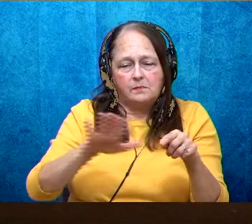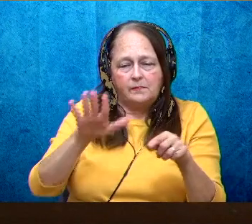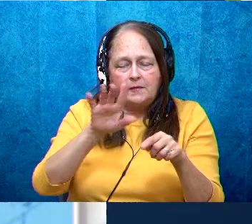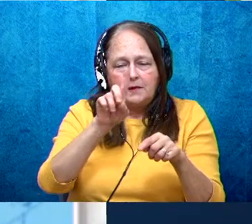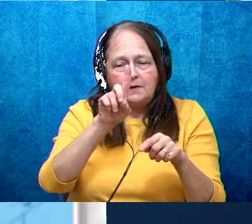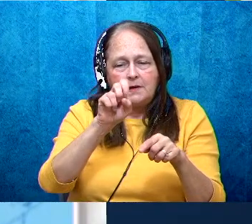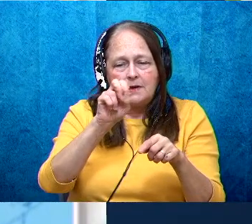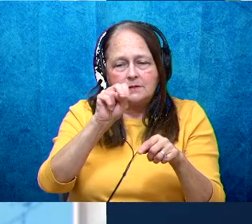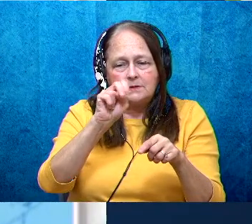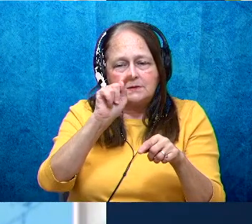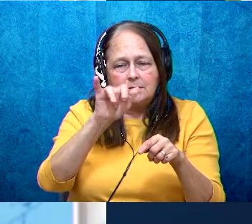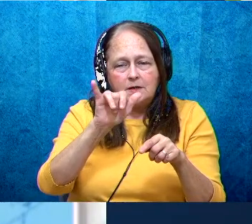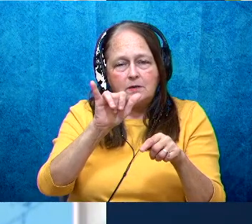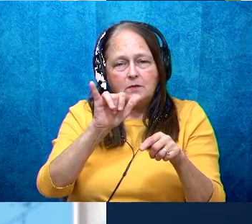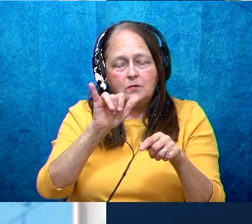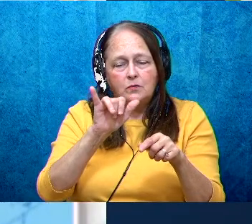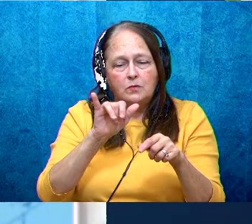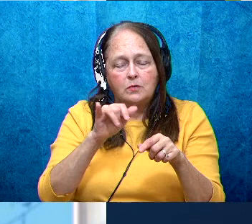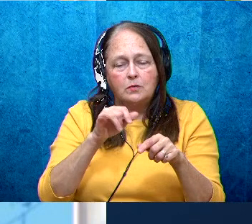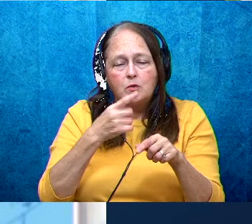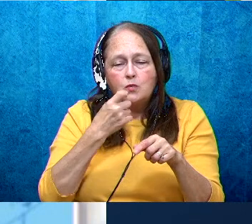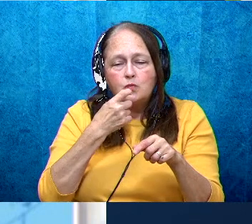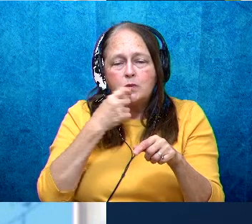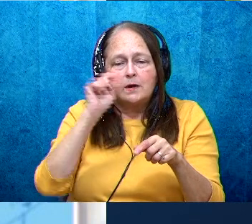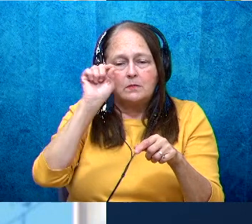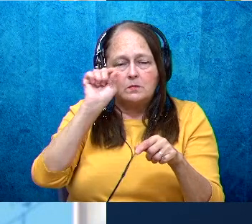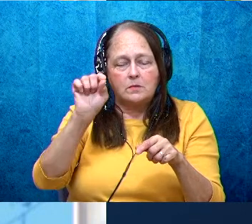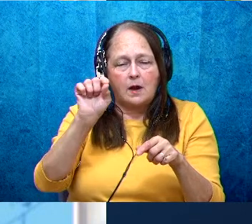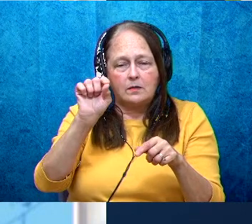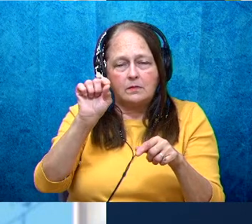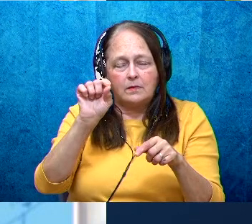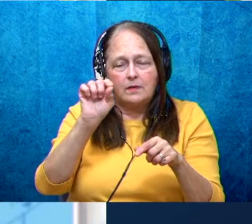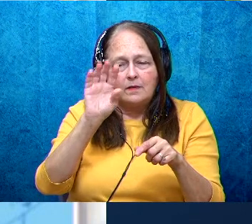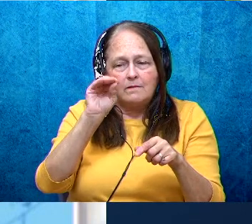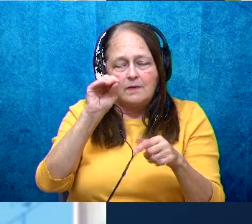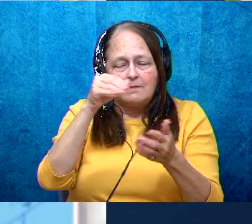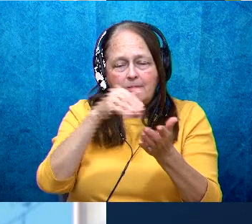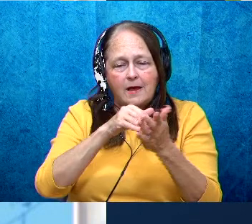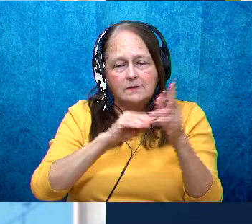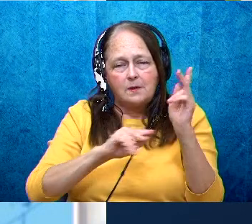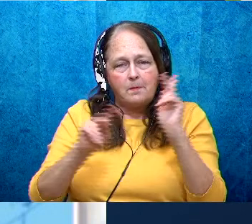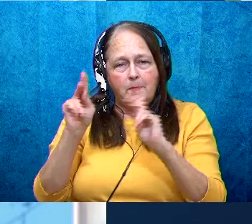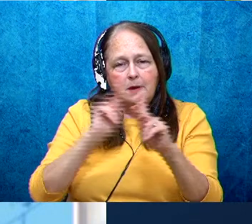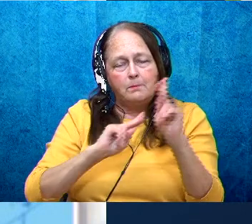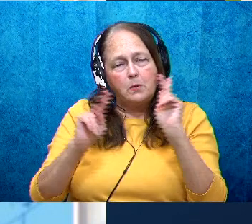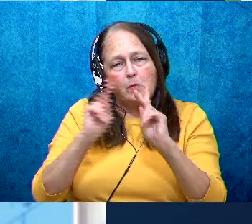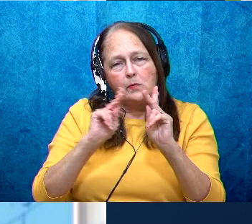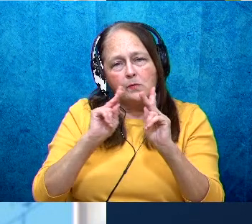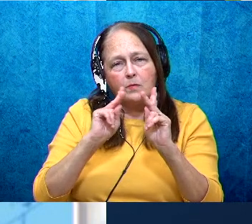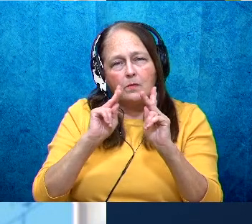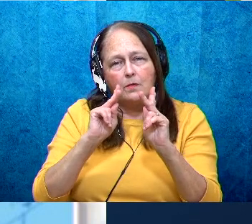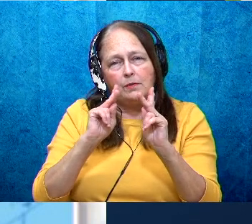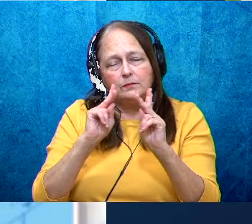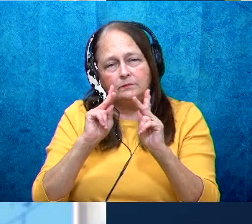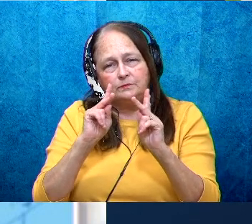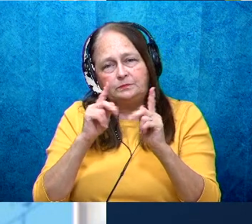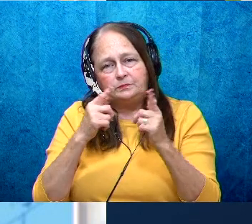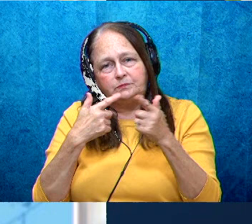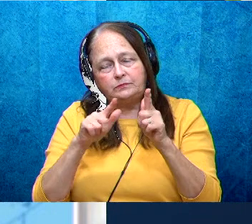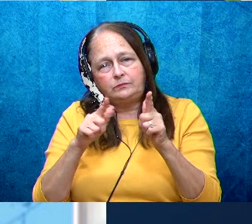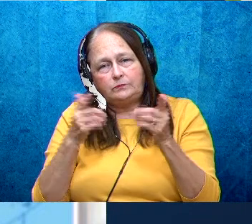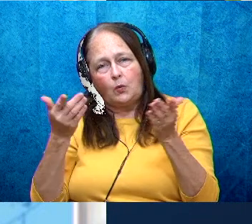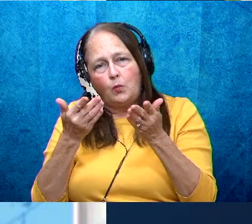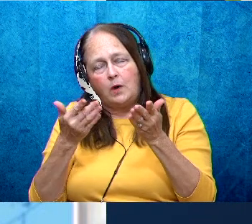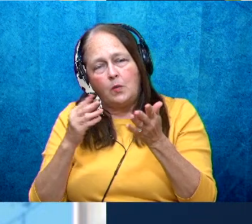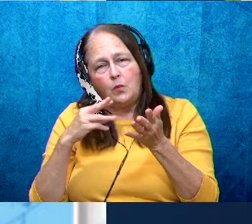map, a red dot equals 50,000 people. So let's look at where